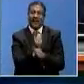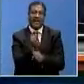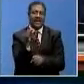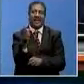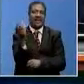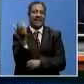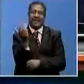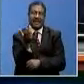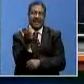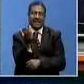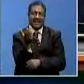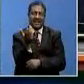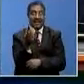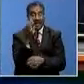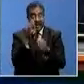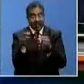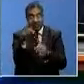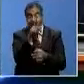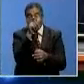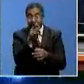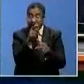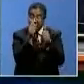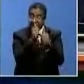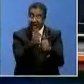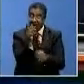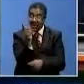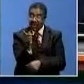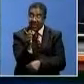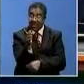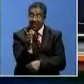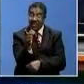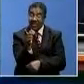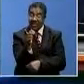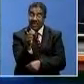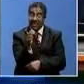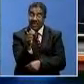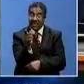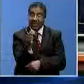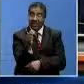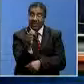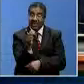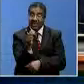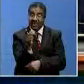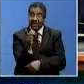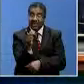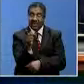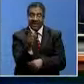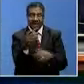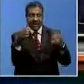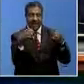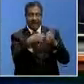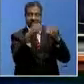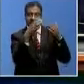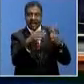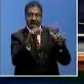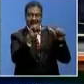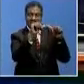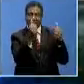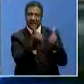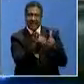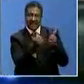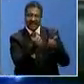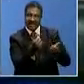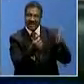If we followed what was happening, Madam Speaker, the Bankers Association themselves